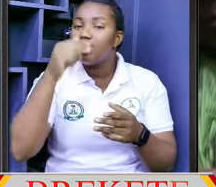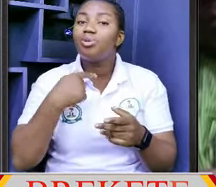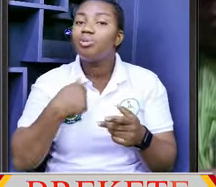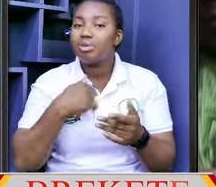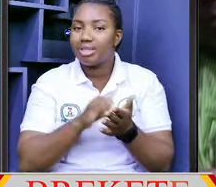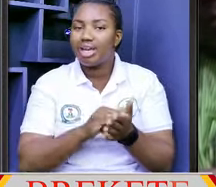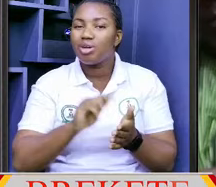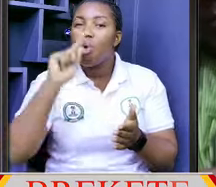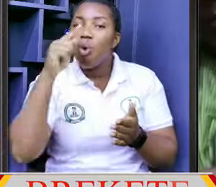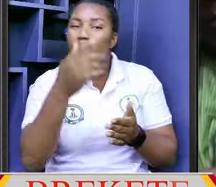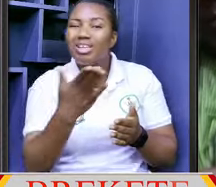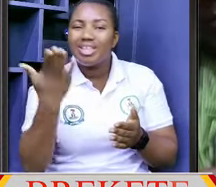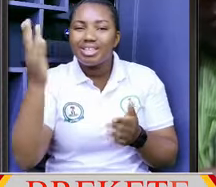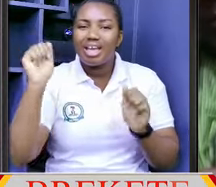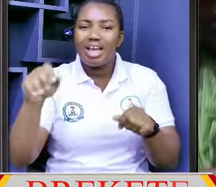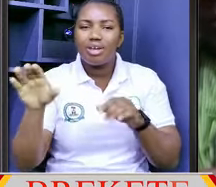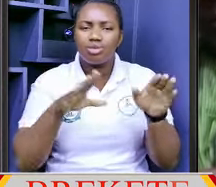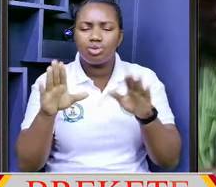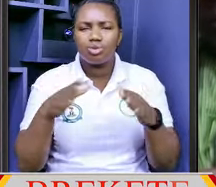do, what is, of